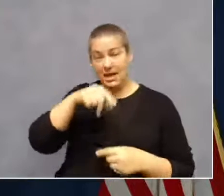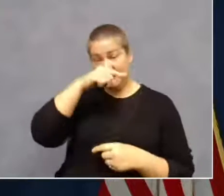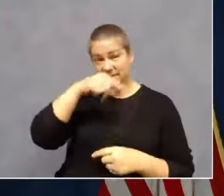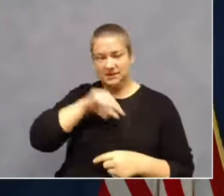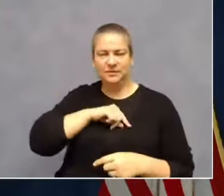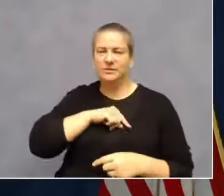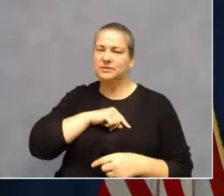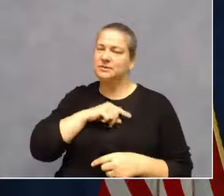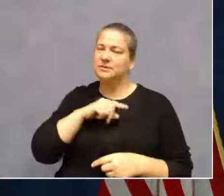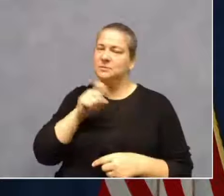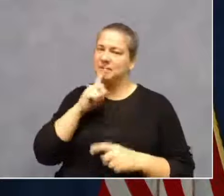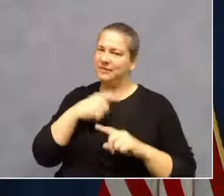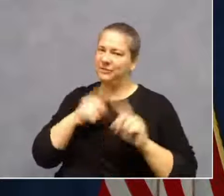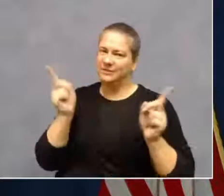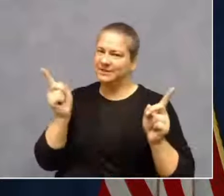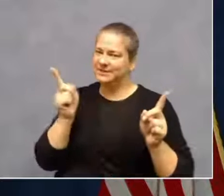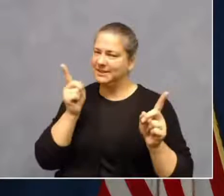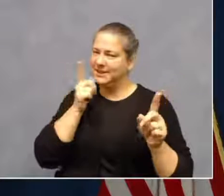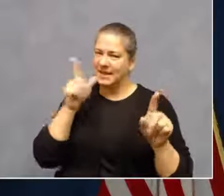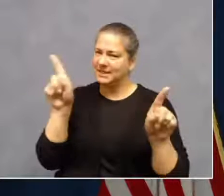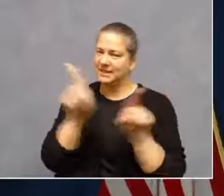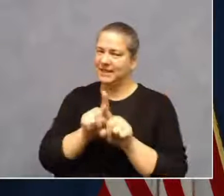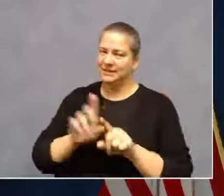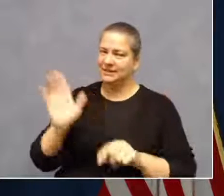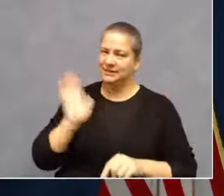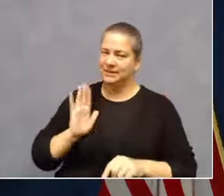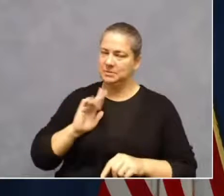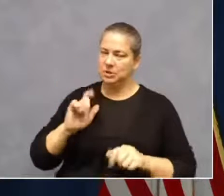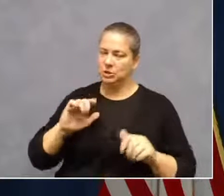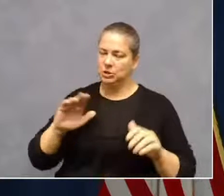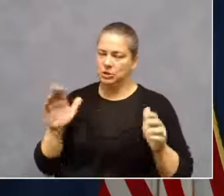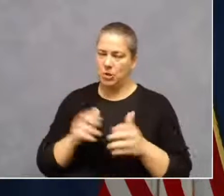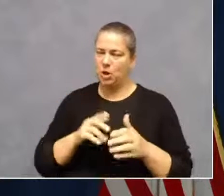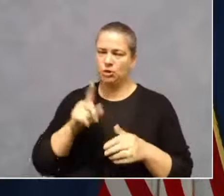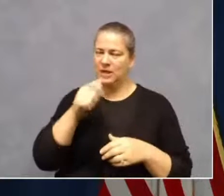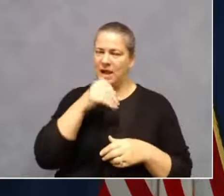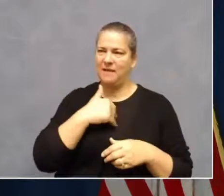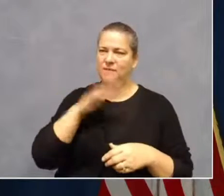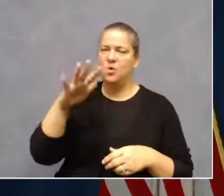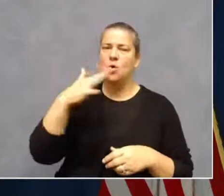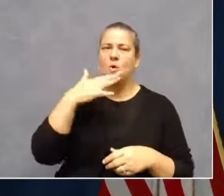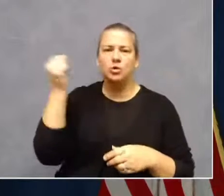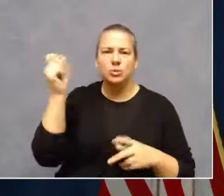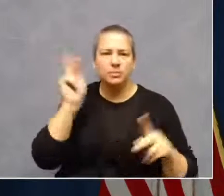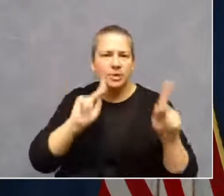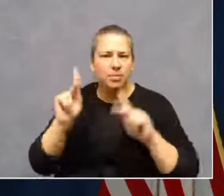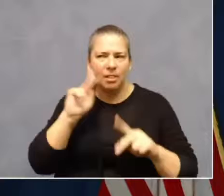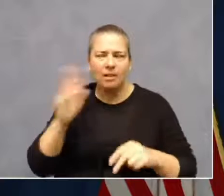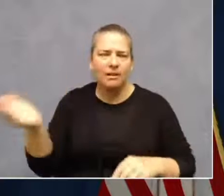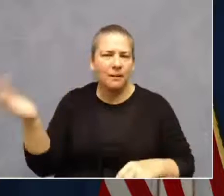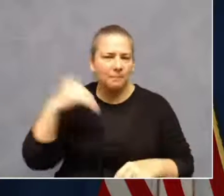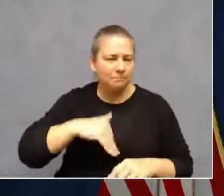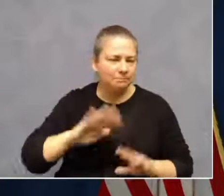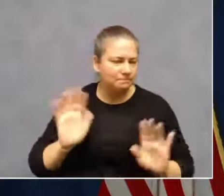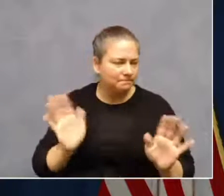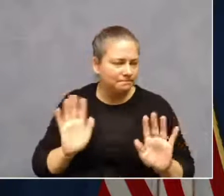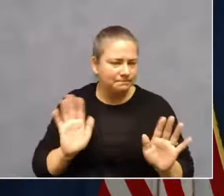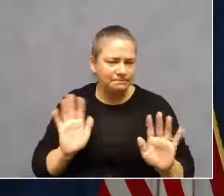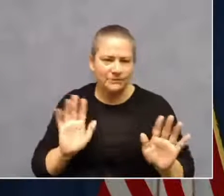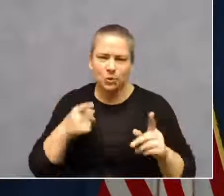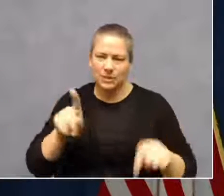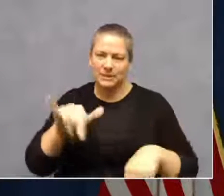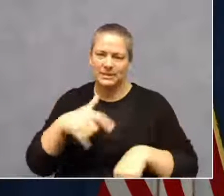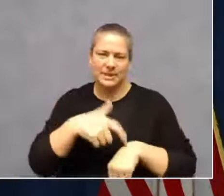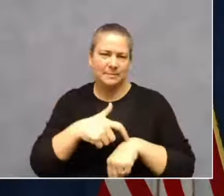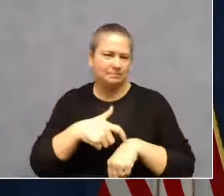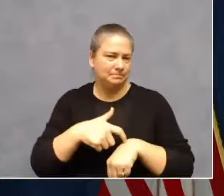different, much smaller. You shouldn't have your older relatives over during that period of time unless